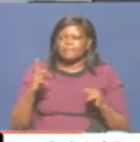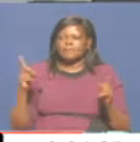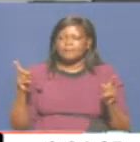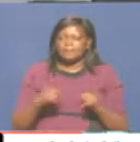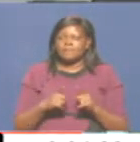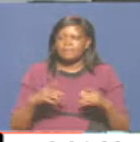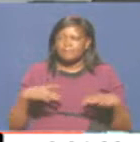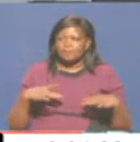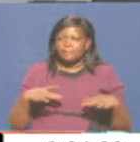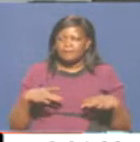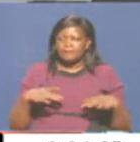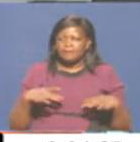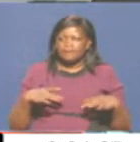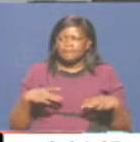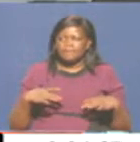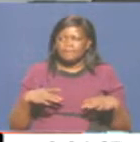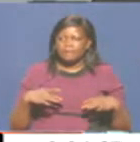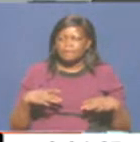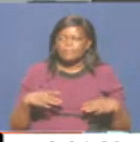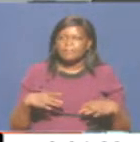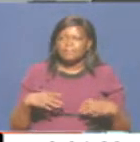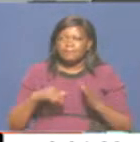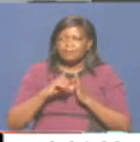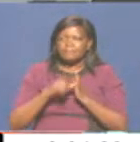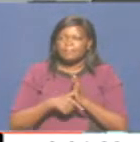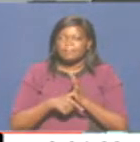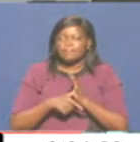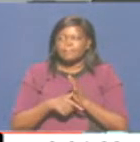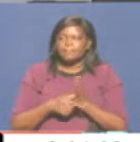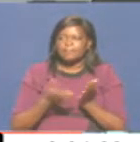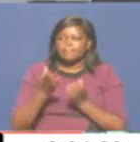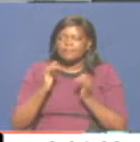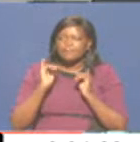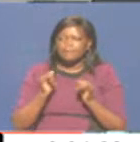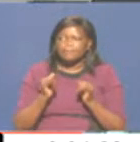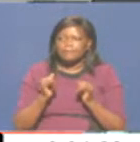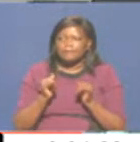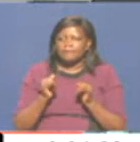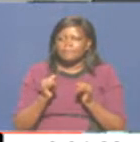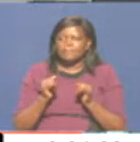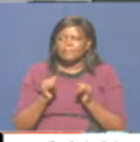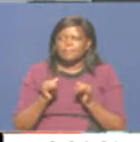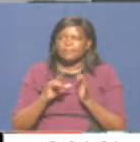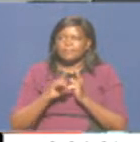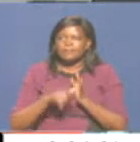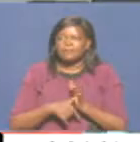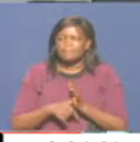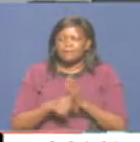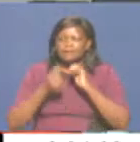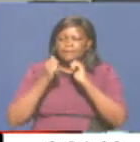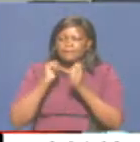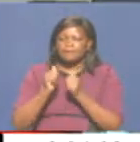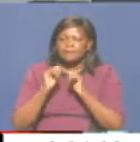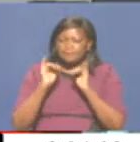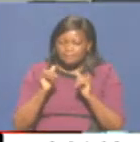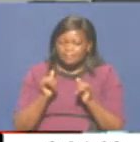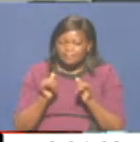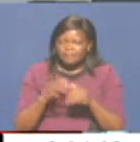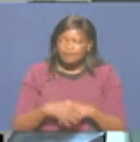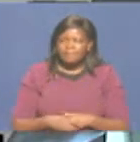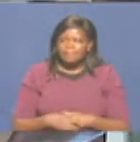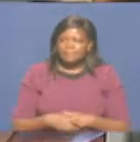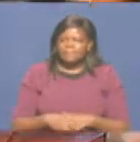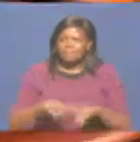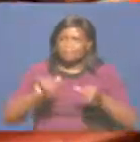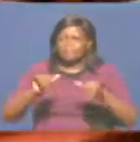KBC Prime Edition. And Karen Jenga is on standby with the day's business news. Richard Munga will be joining us later on with the sports. Stay with